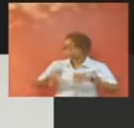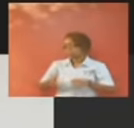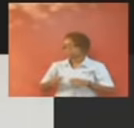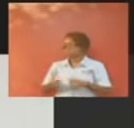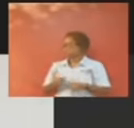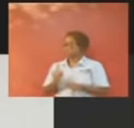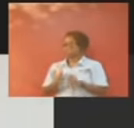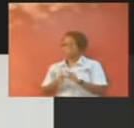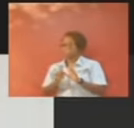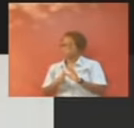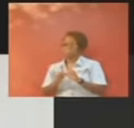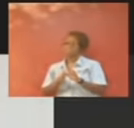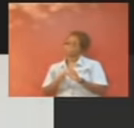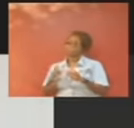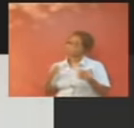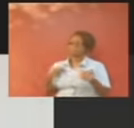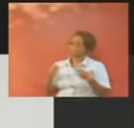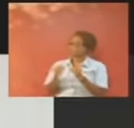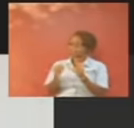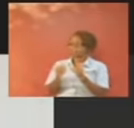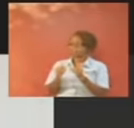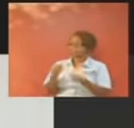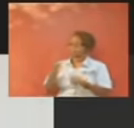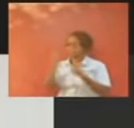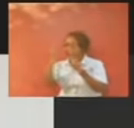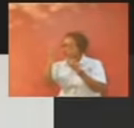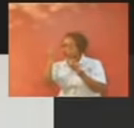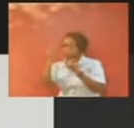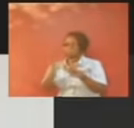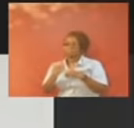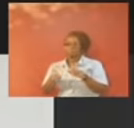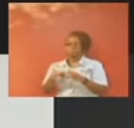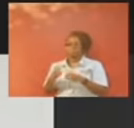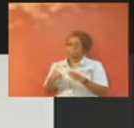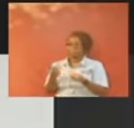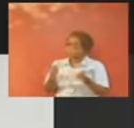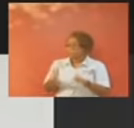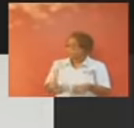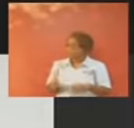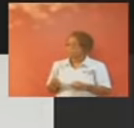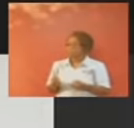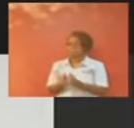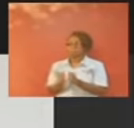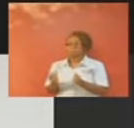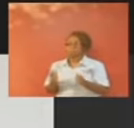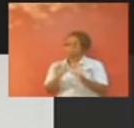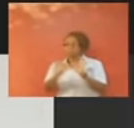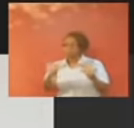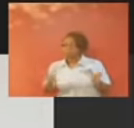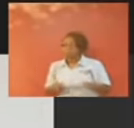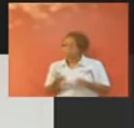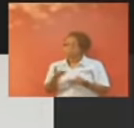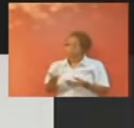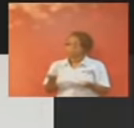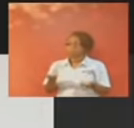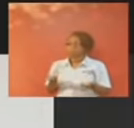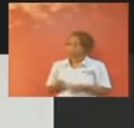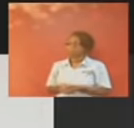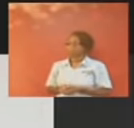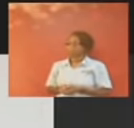update on what reaction or what response there is from that? And secondly, there was